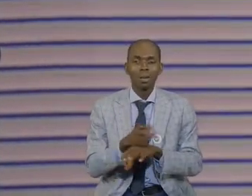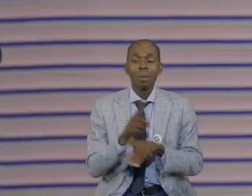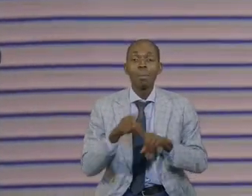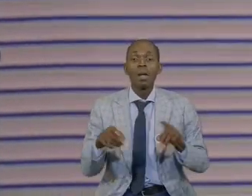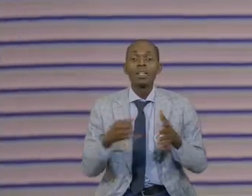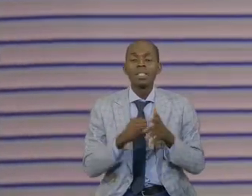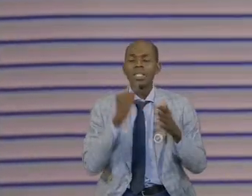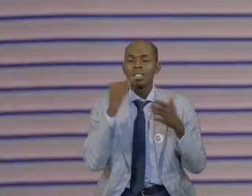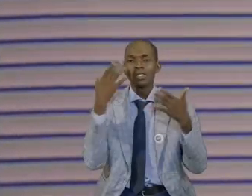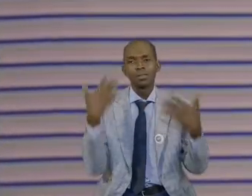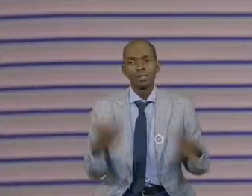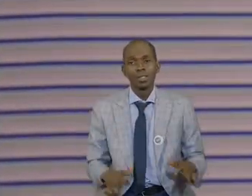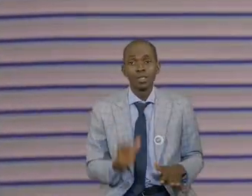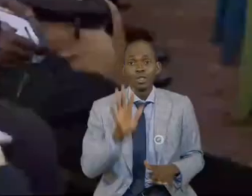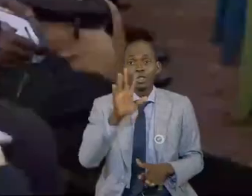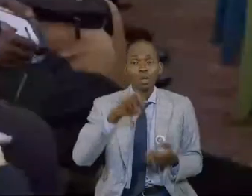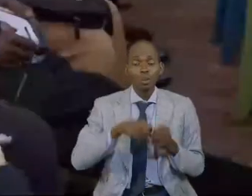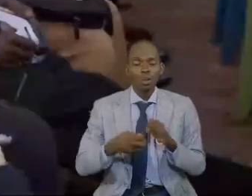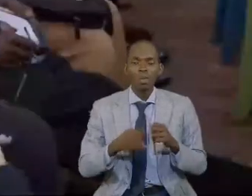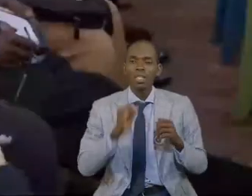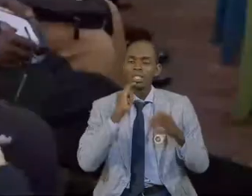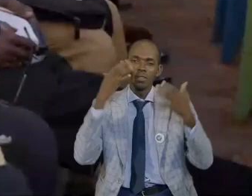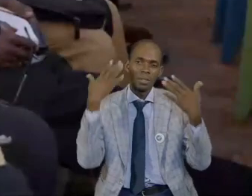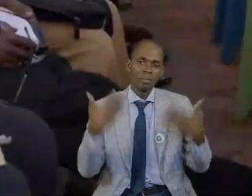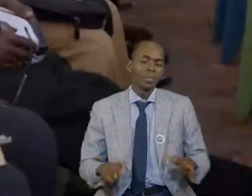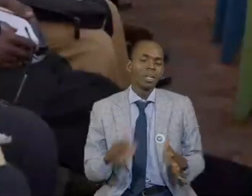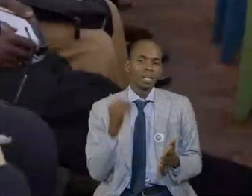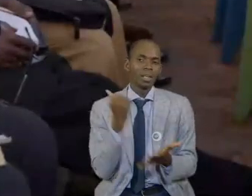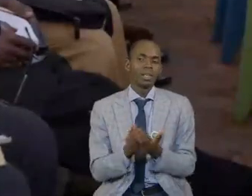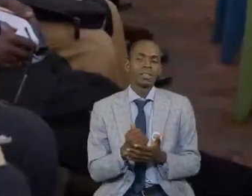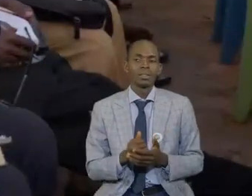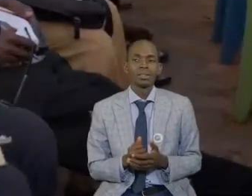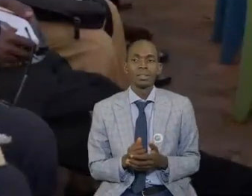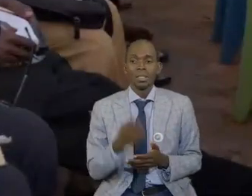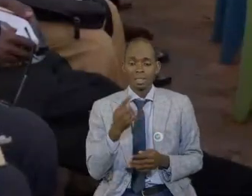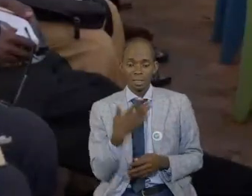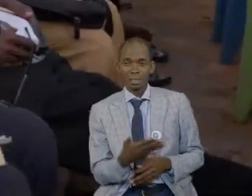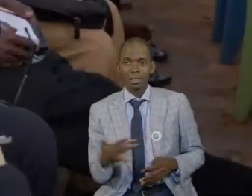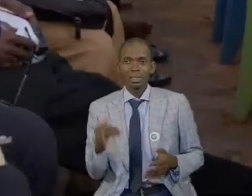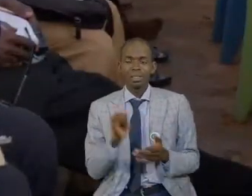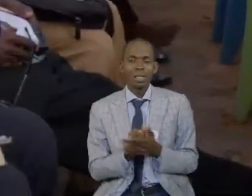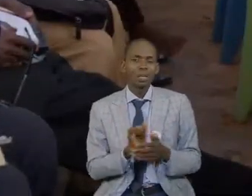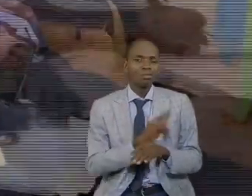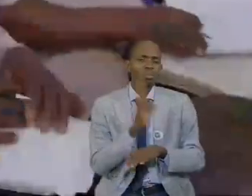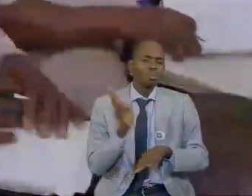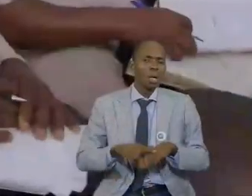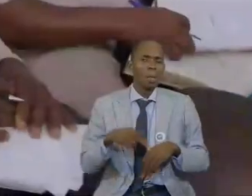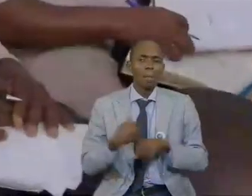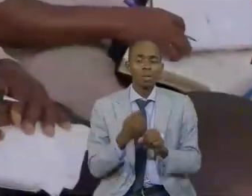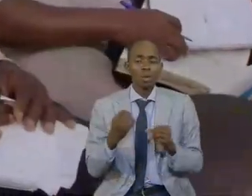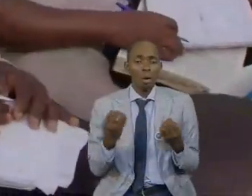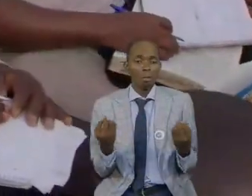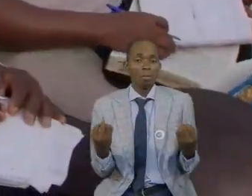Your problem finished. The thing that used to make you afraid